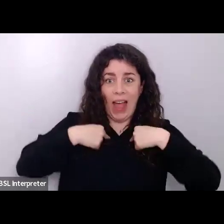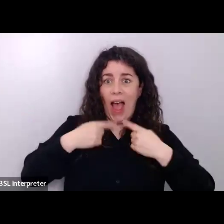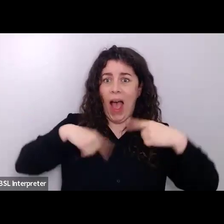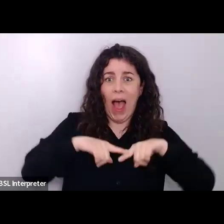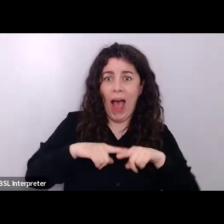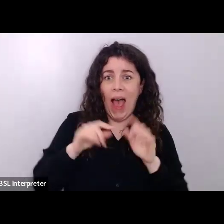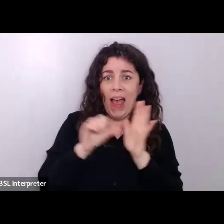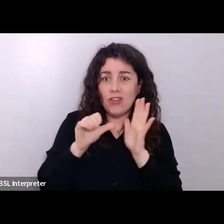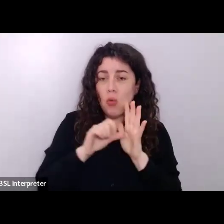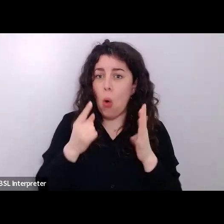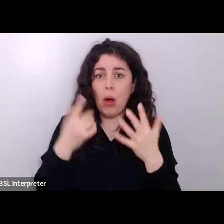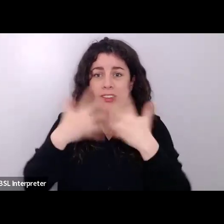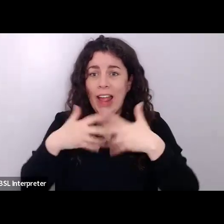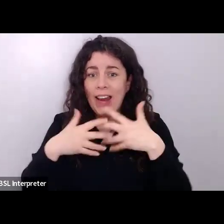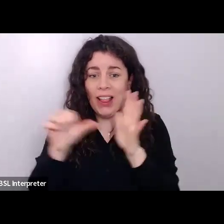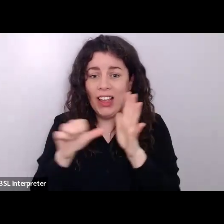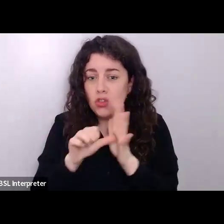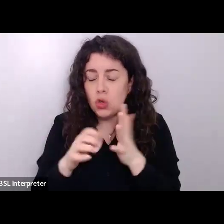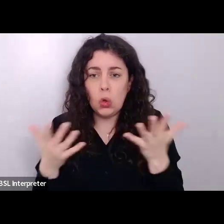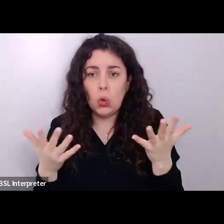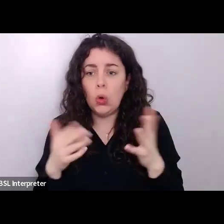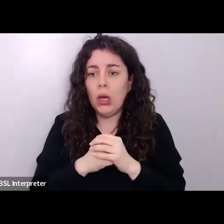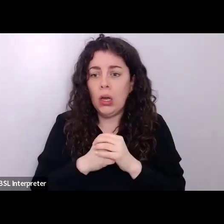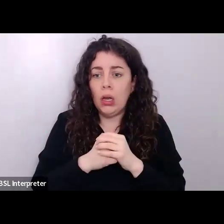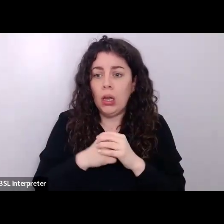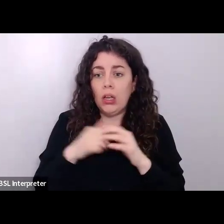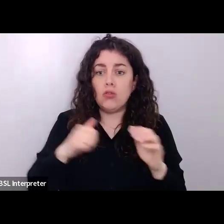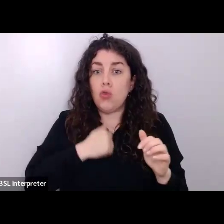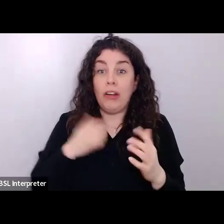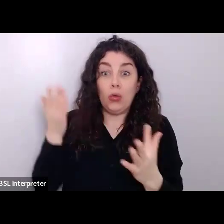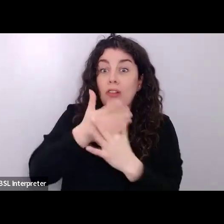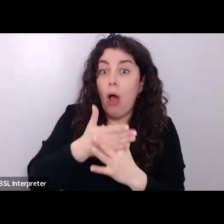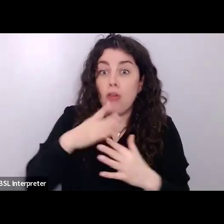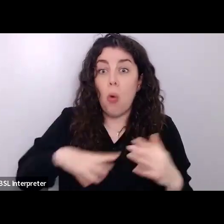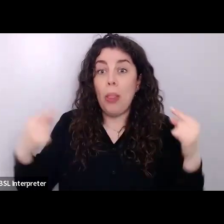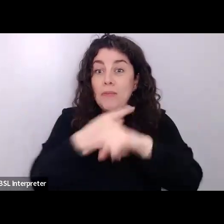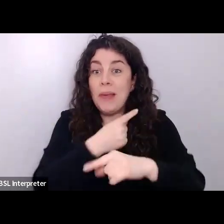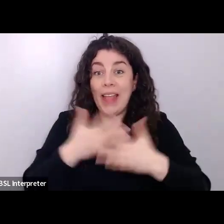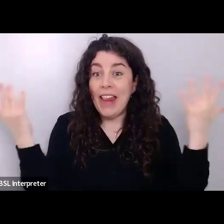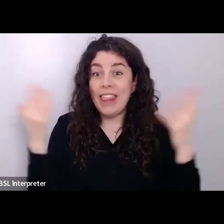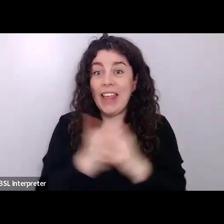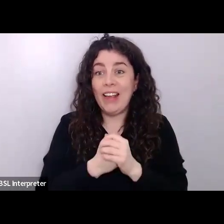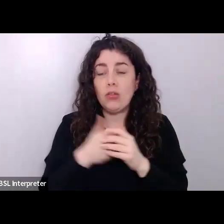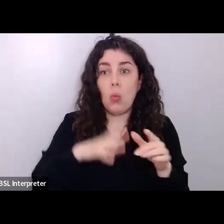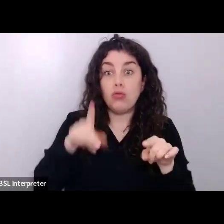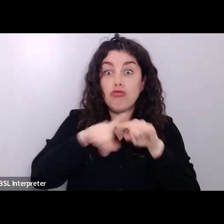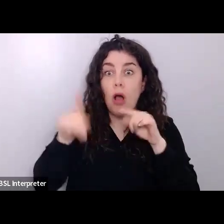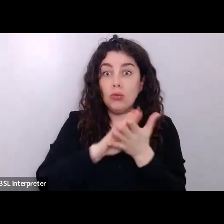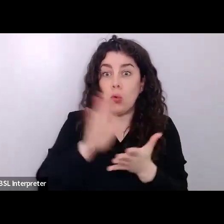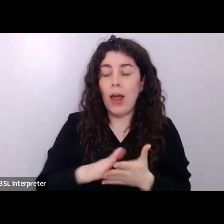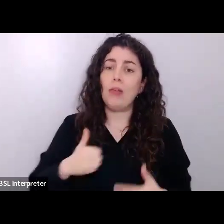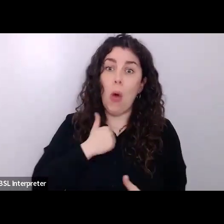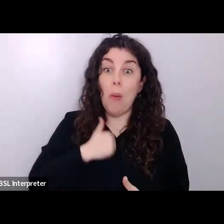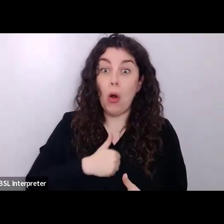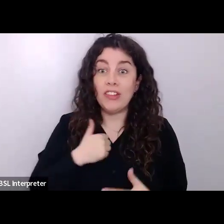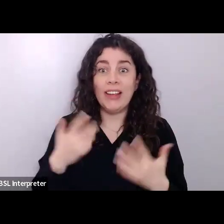there's a technical issue the attendee is facing. So yeah, sorry to pause. I just don't want them to miss the conversation. We get this sorted. So yeah, apologies